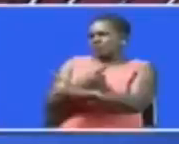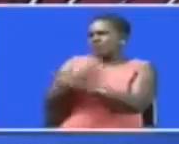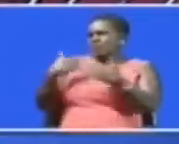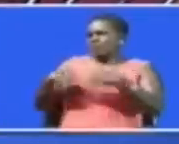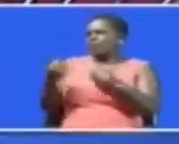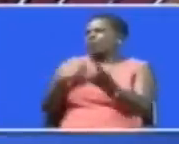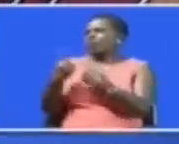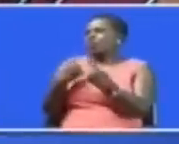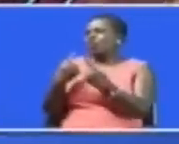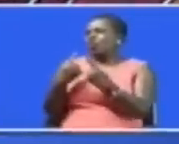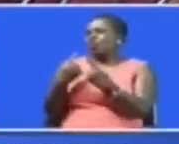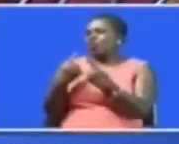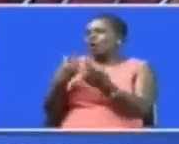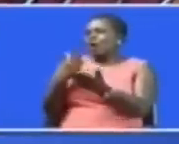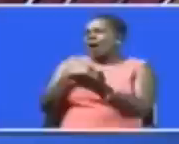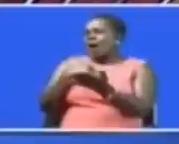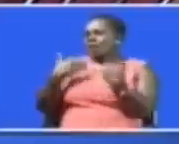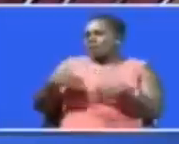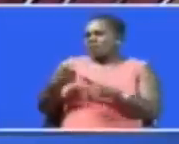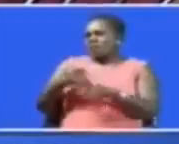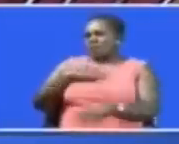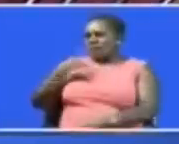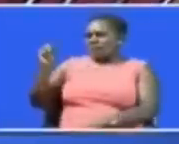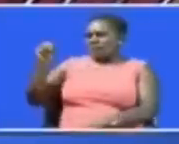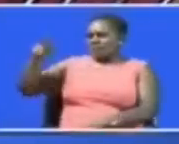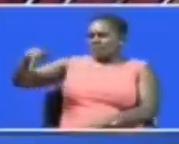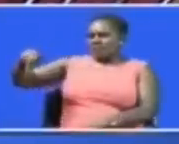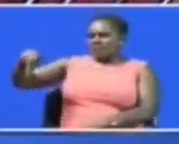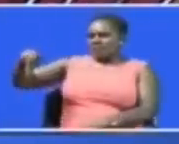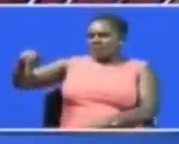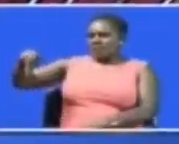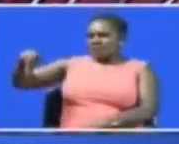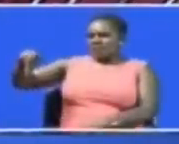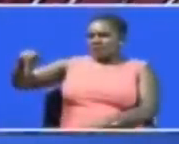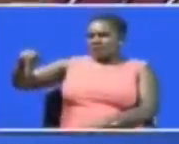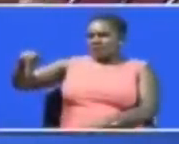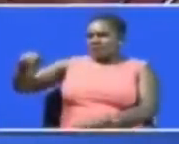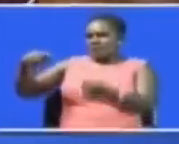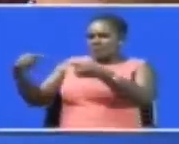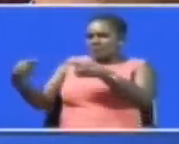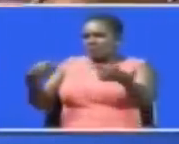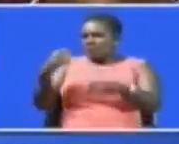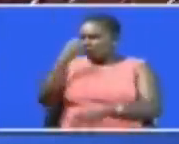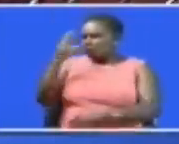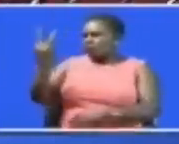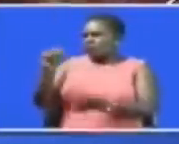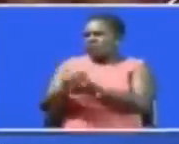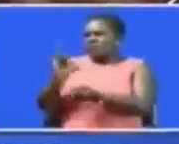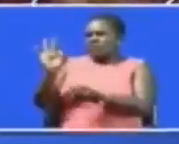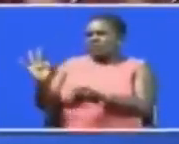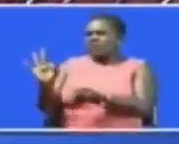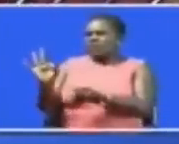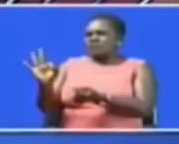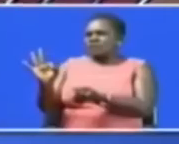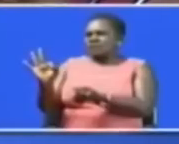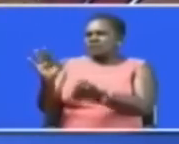contradiction that people talk about. We have people from our region, MPs, who have been fighting deputy president from 2013, and